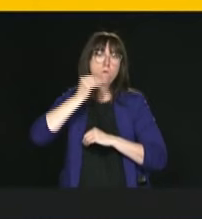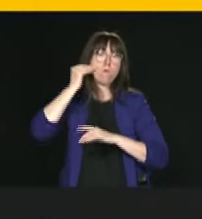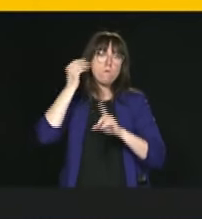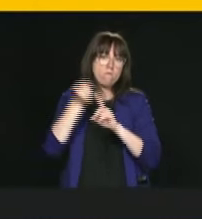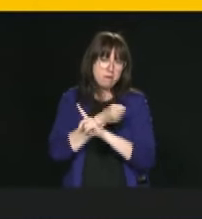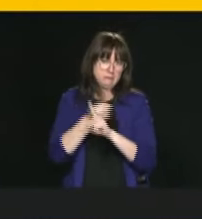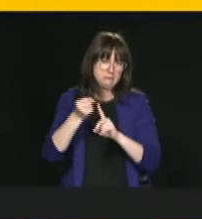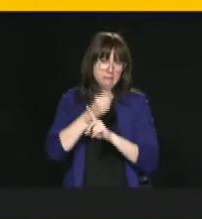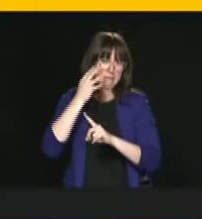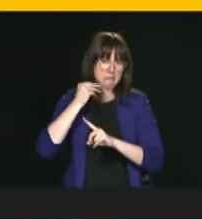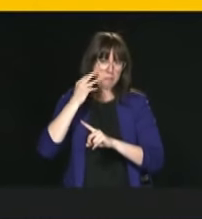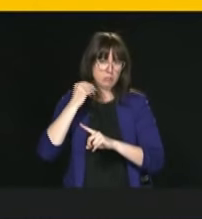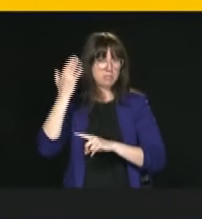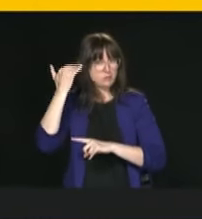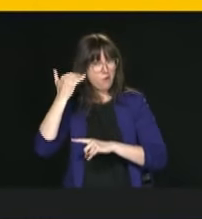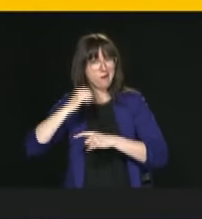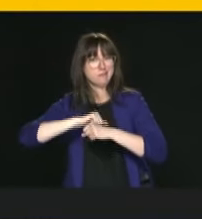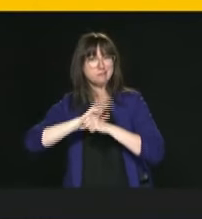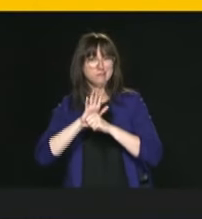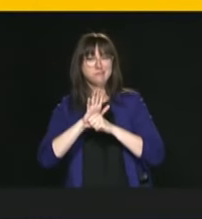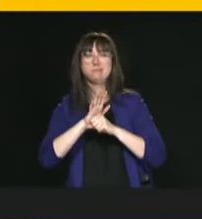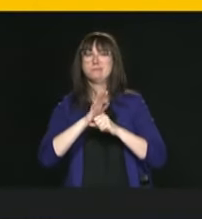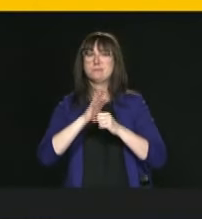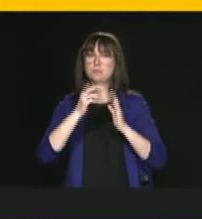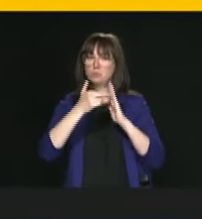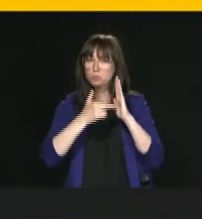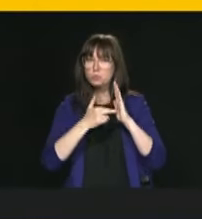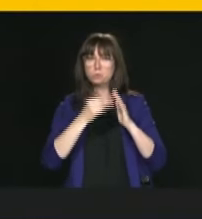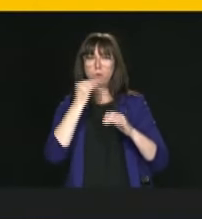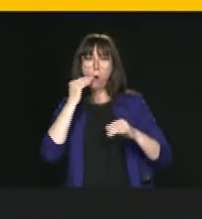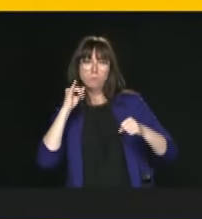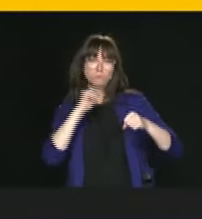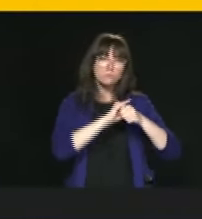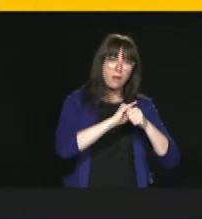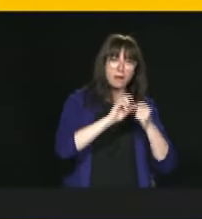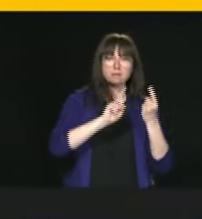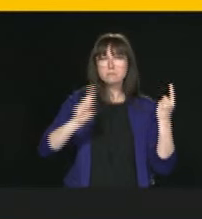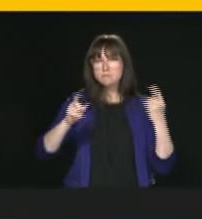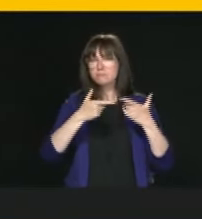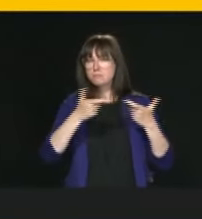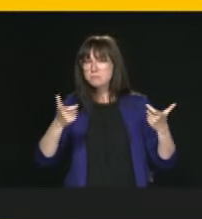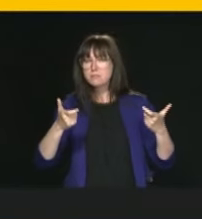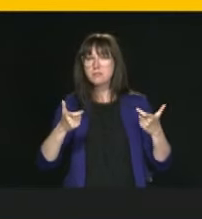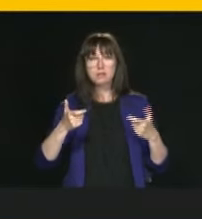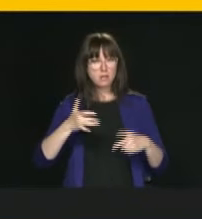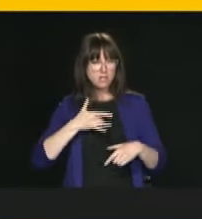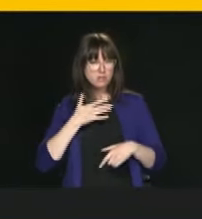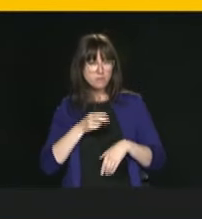violence due to the pandemic restrictions. Given this, can we expect to see the National Action